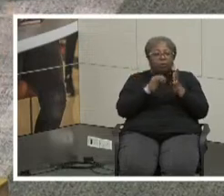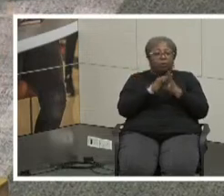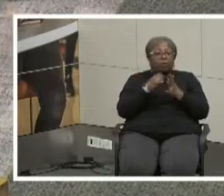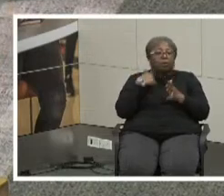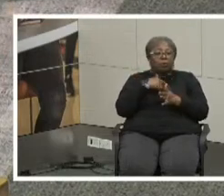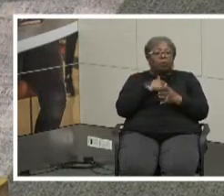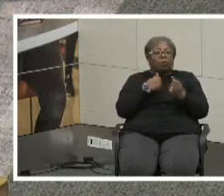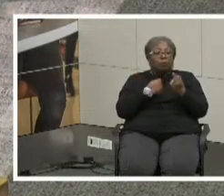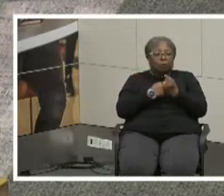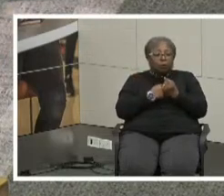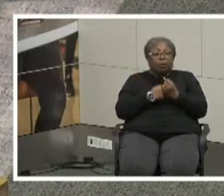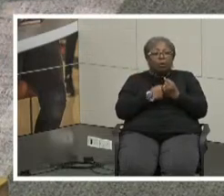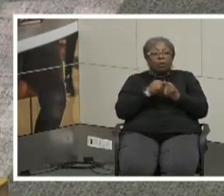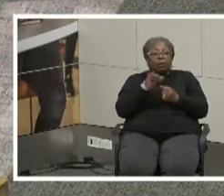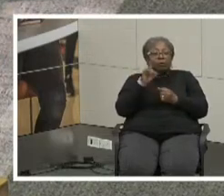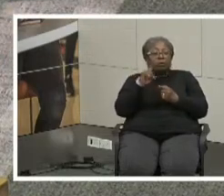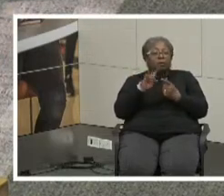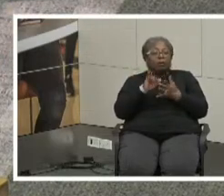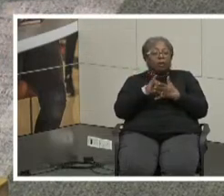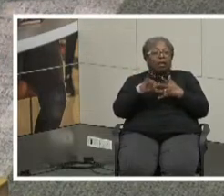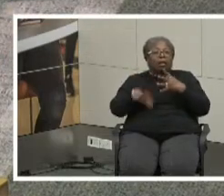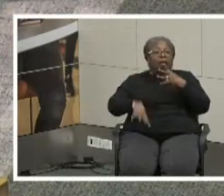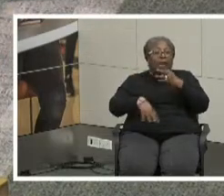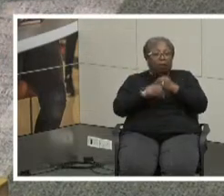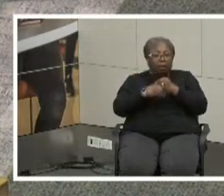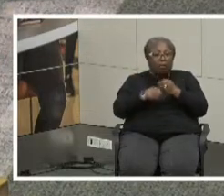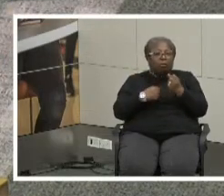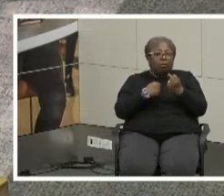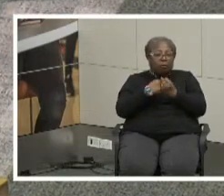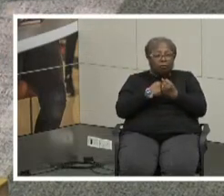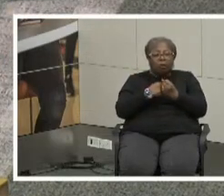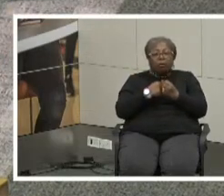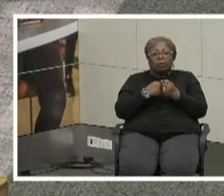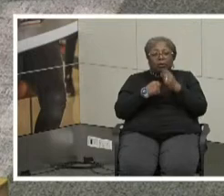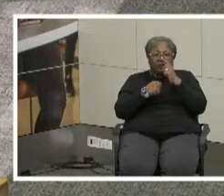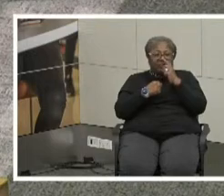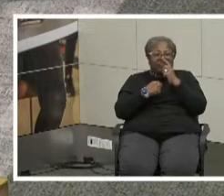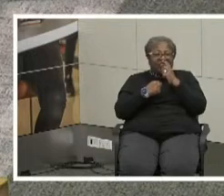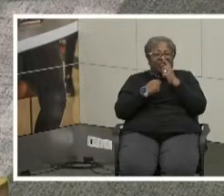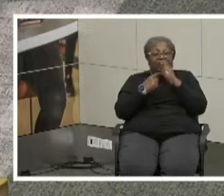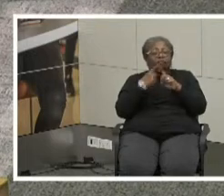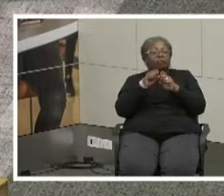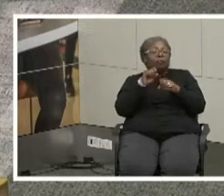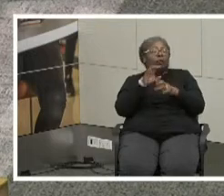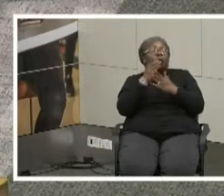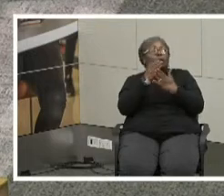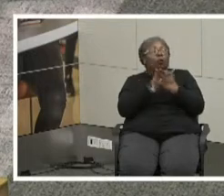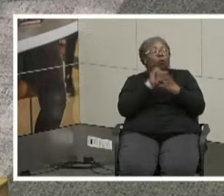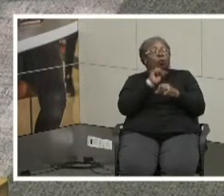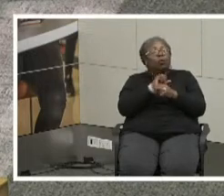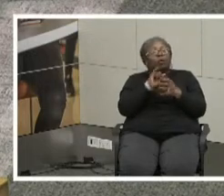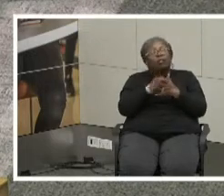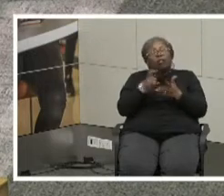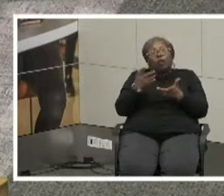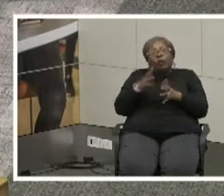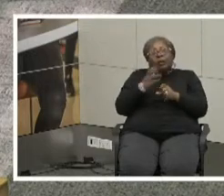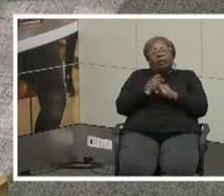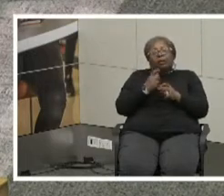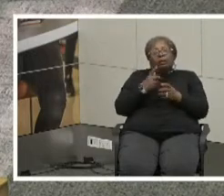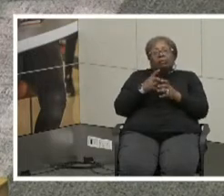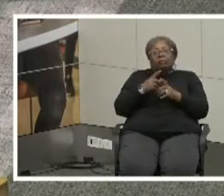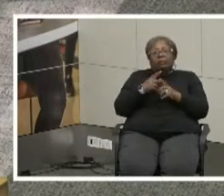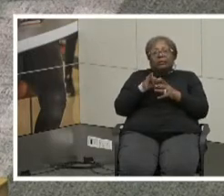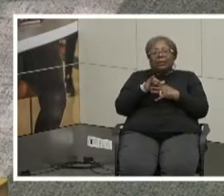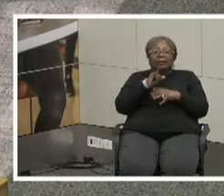them and being ready and if they do need that even additional support outside of the remedial cours workk that they're already getting um and outside of the Con